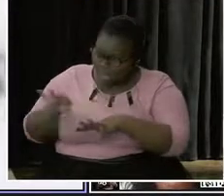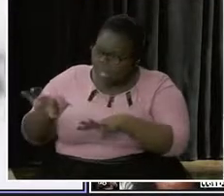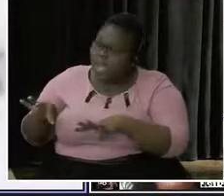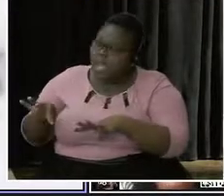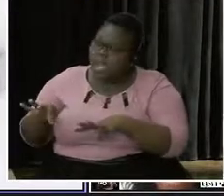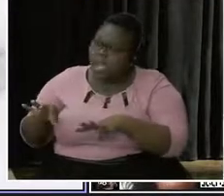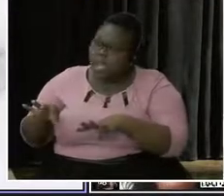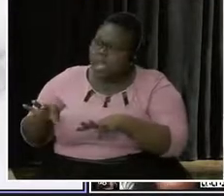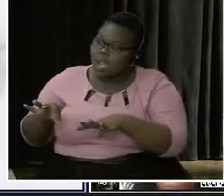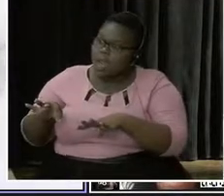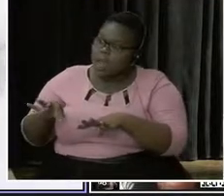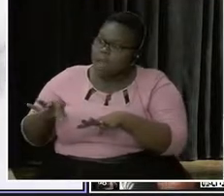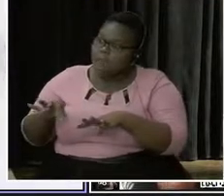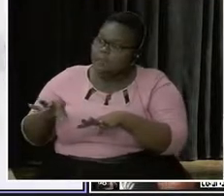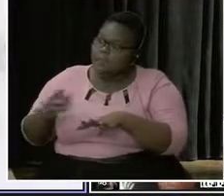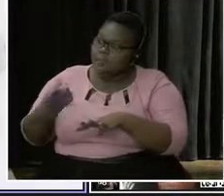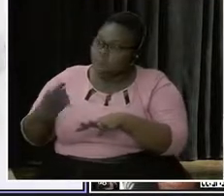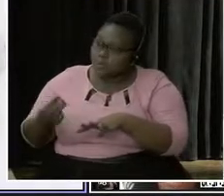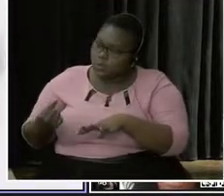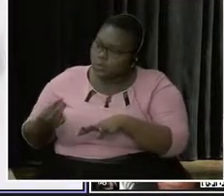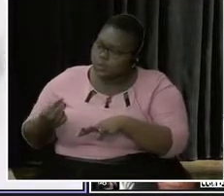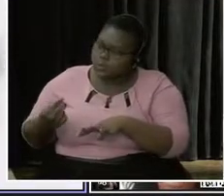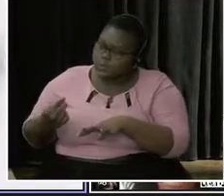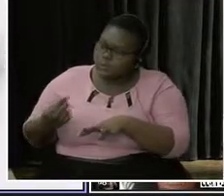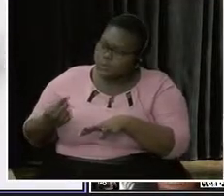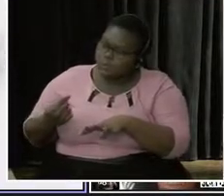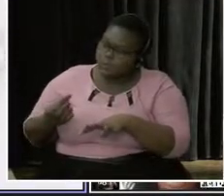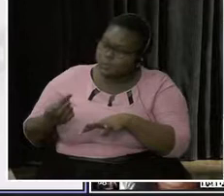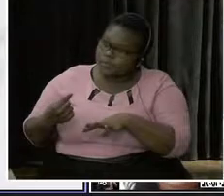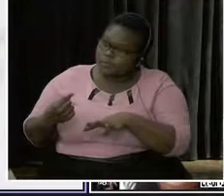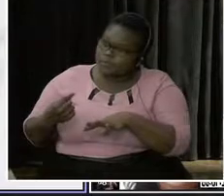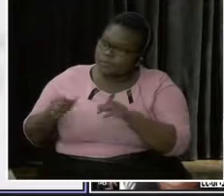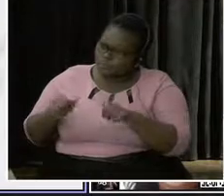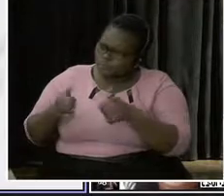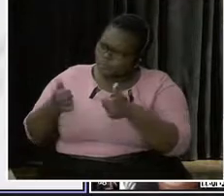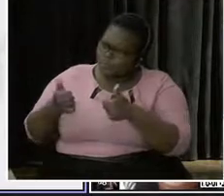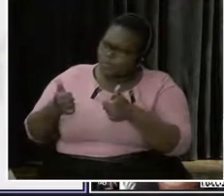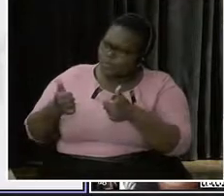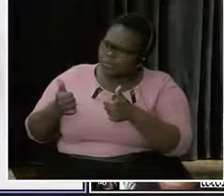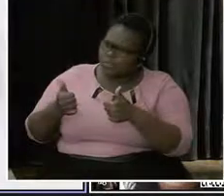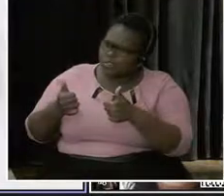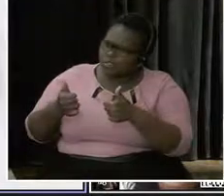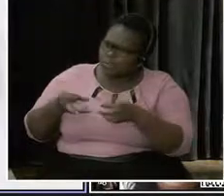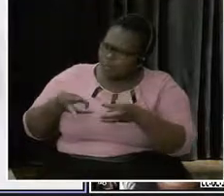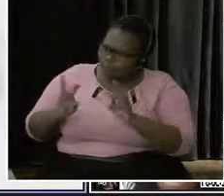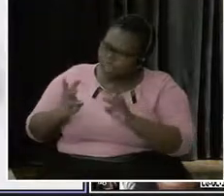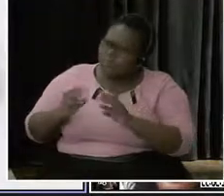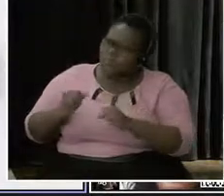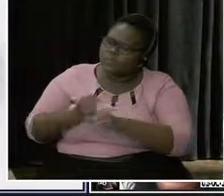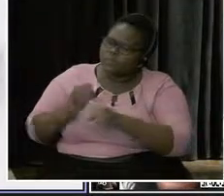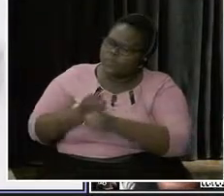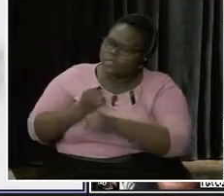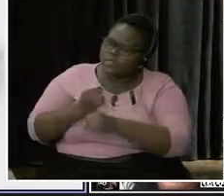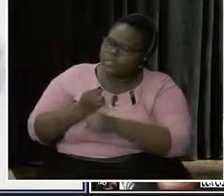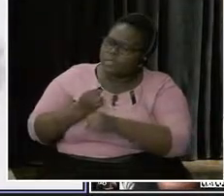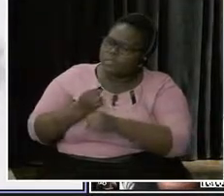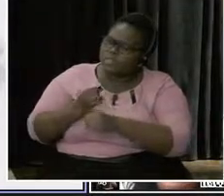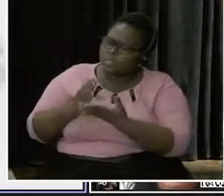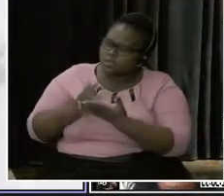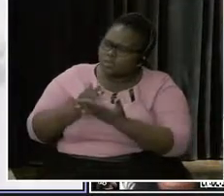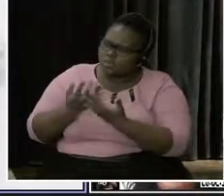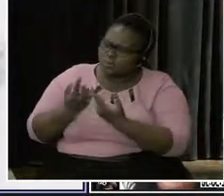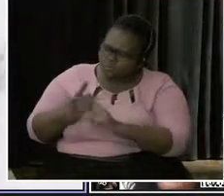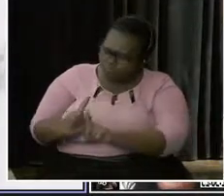What is the actual plan to do standard operating procedures to inspect and enforce compliance?